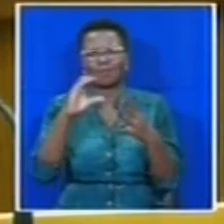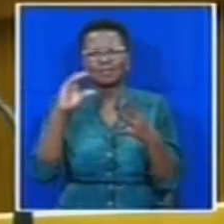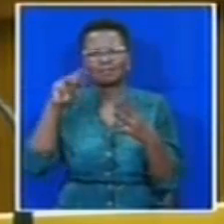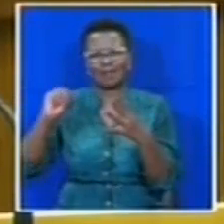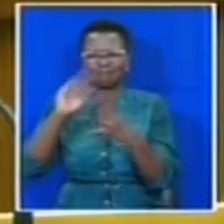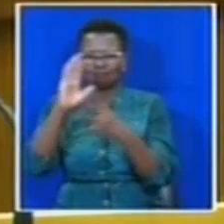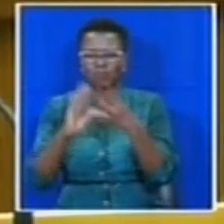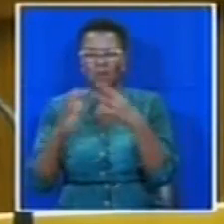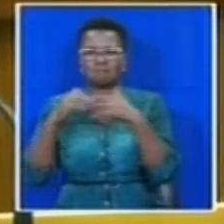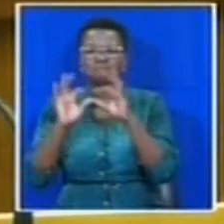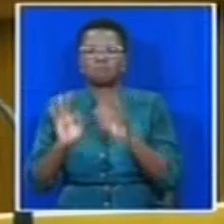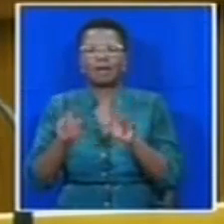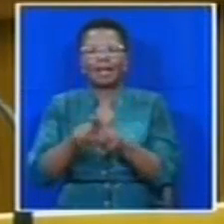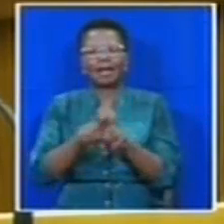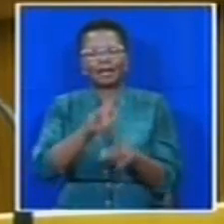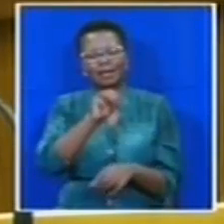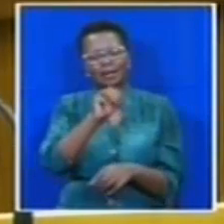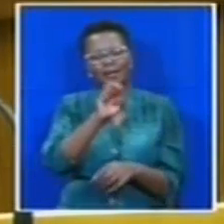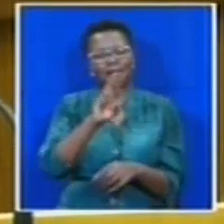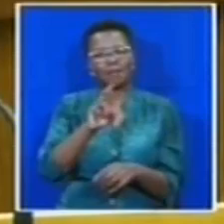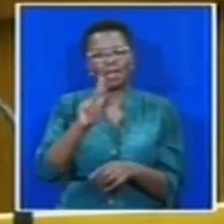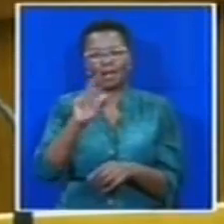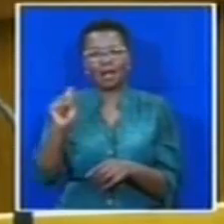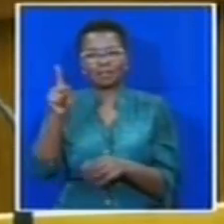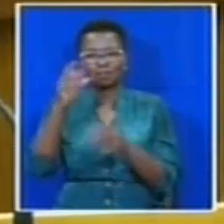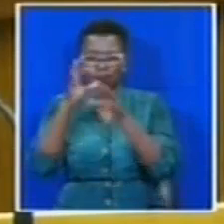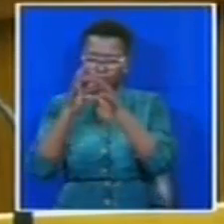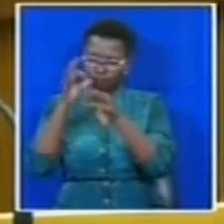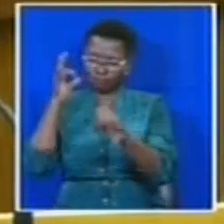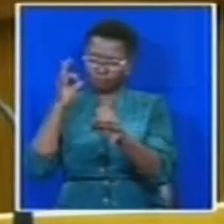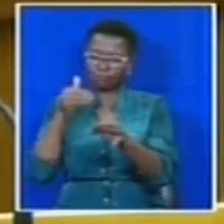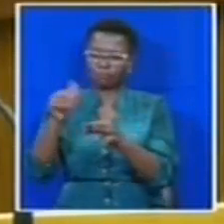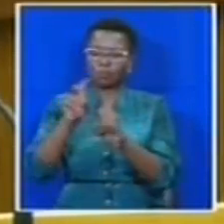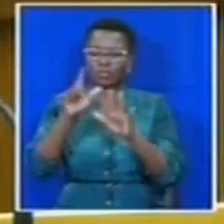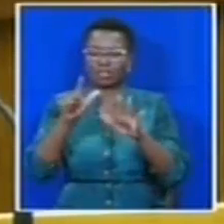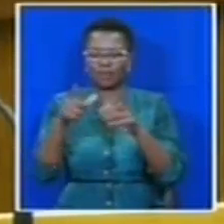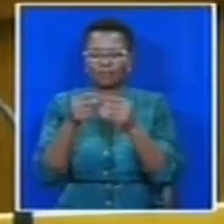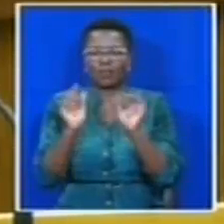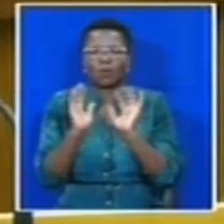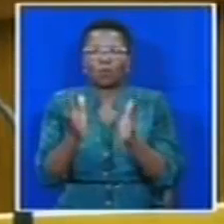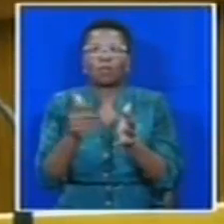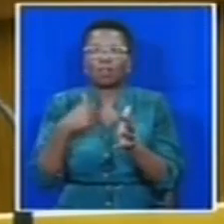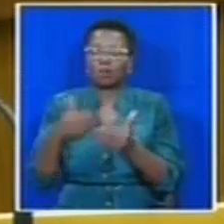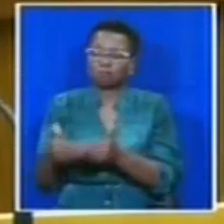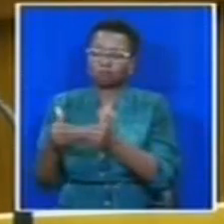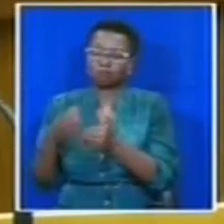construction of the Meerkat array is due for completion at the end of 2017. A round of congratulations to